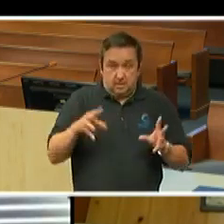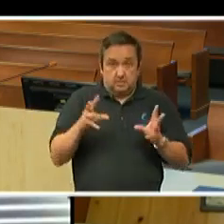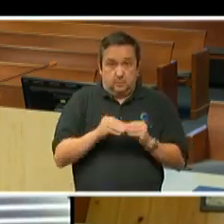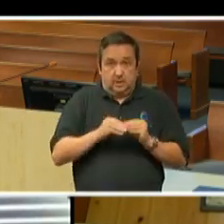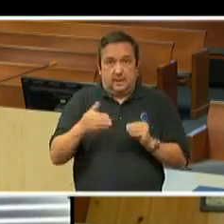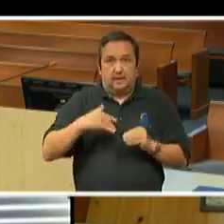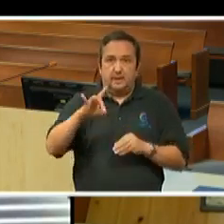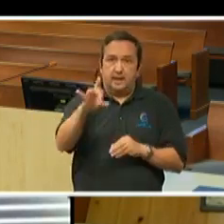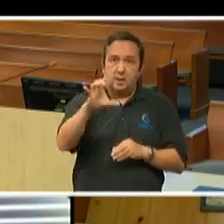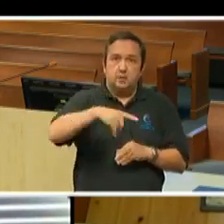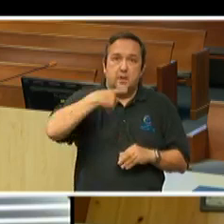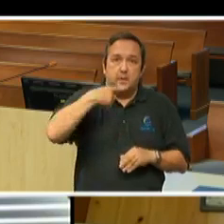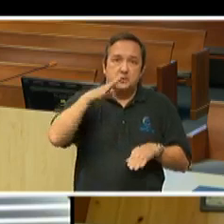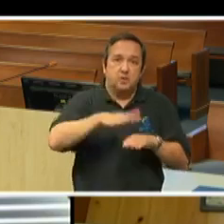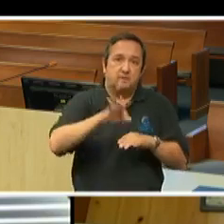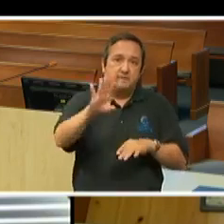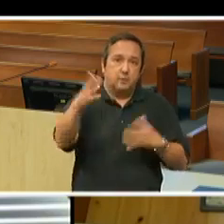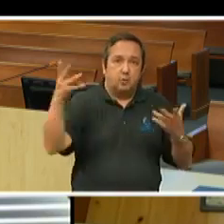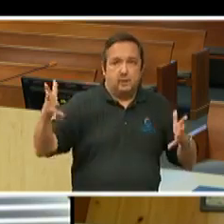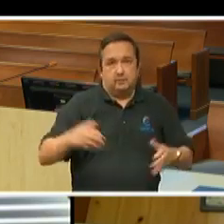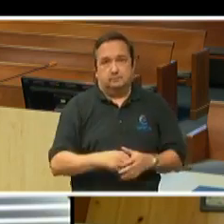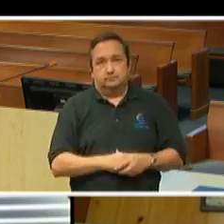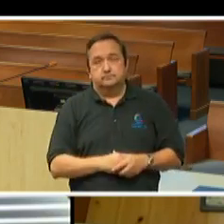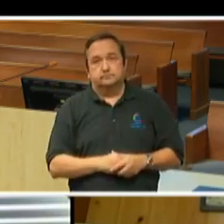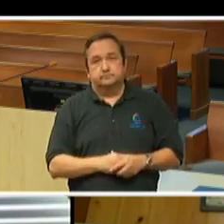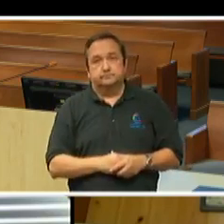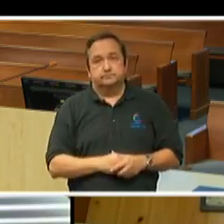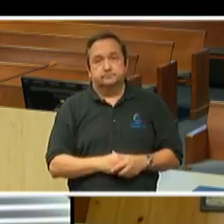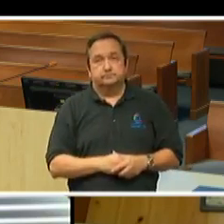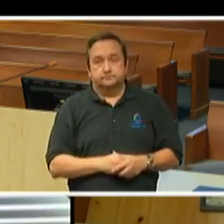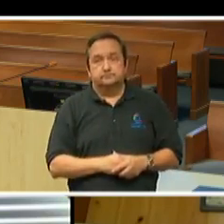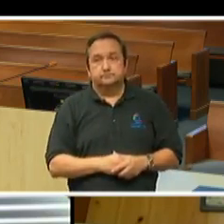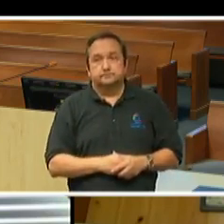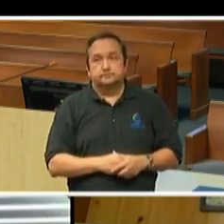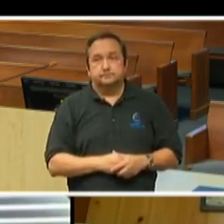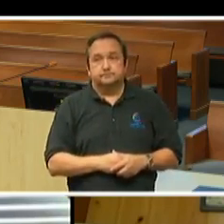had 800 comments on Facebook just while we've been doing it. So